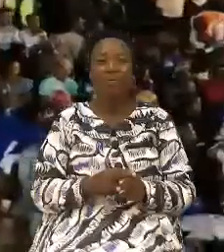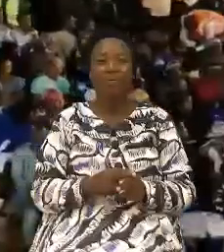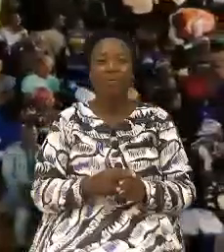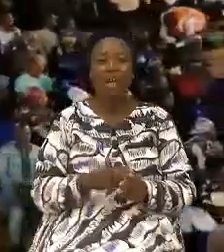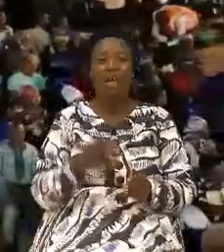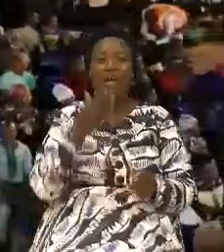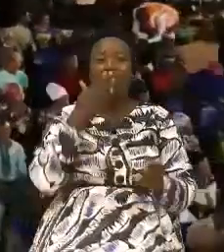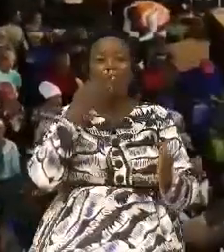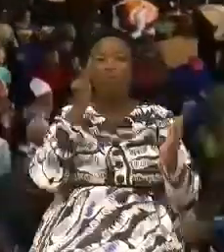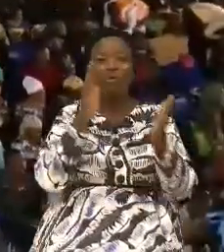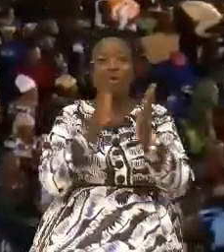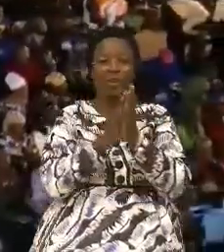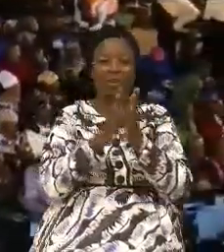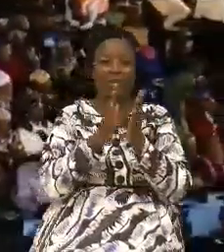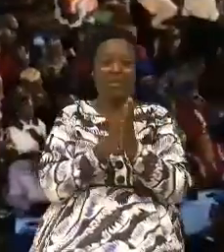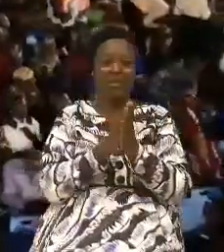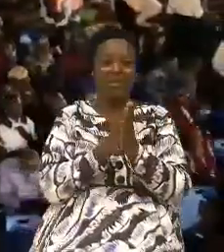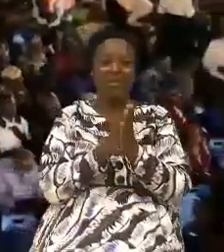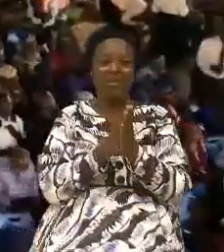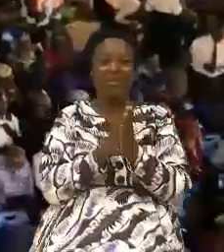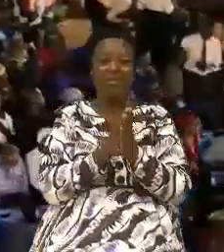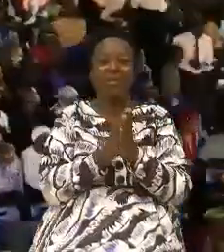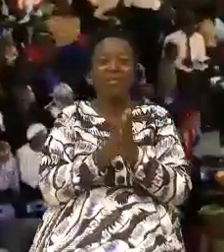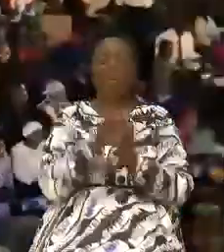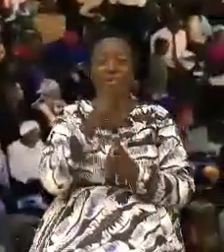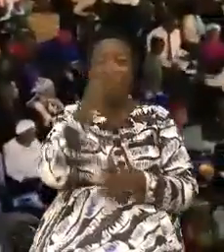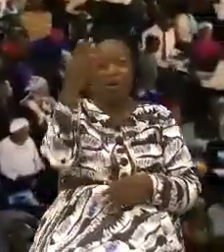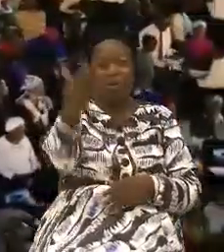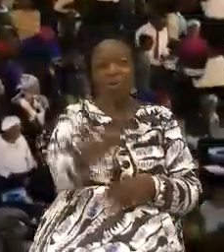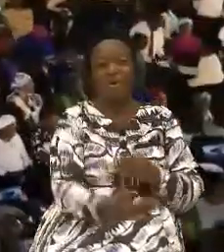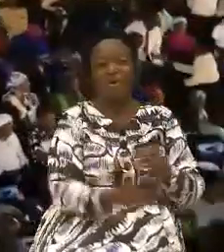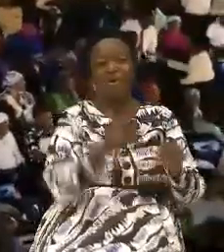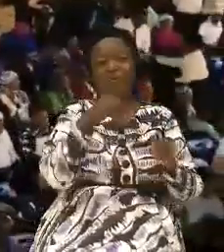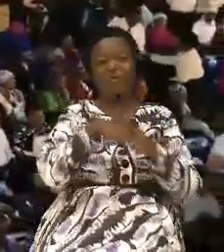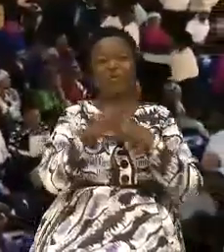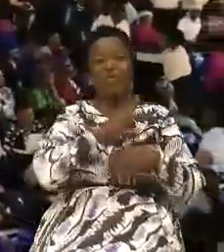Congratulations. You are welcome into the kingdom of God.